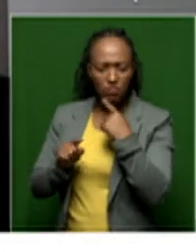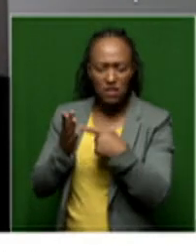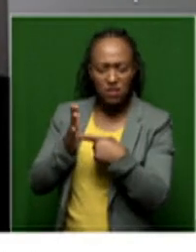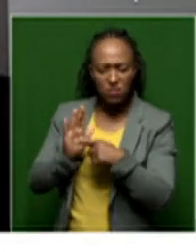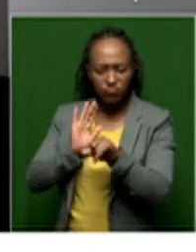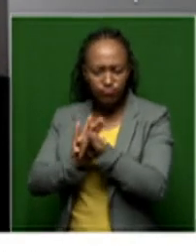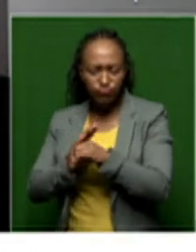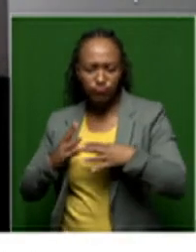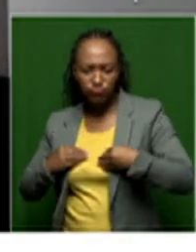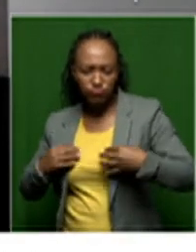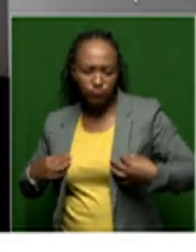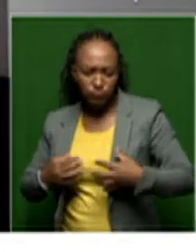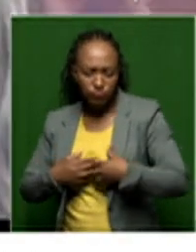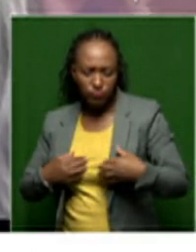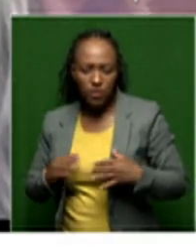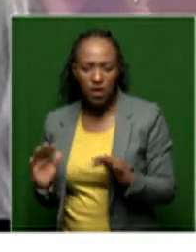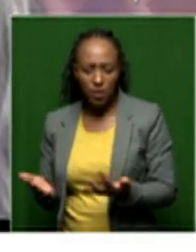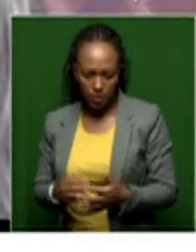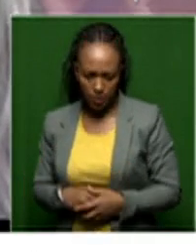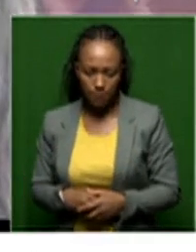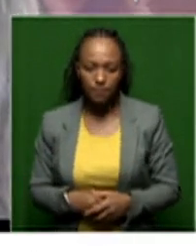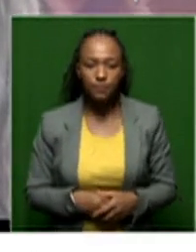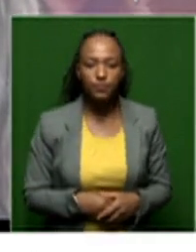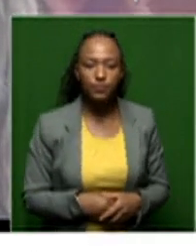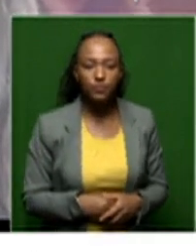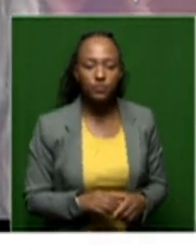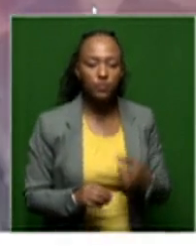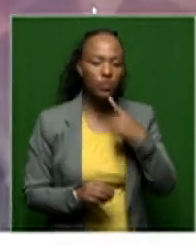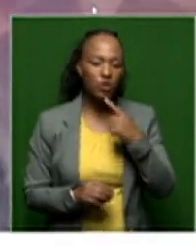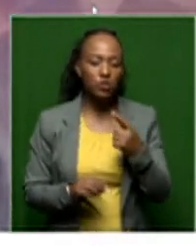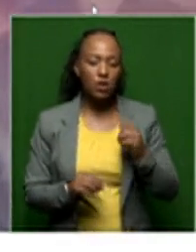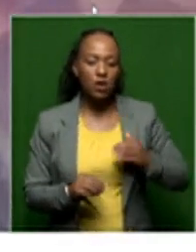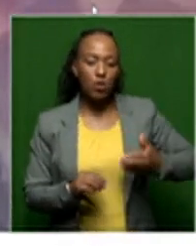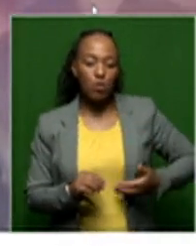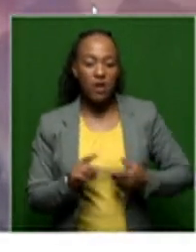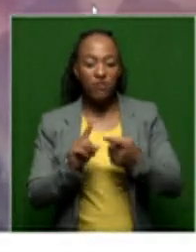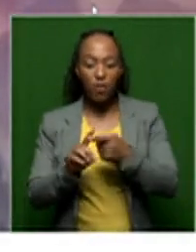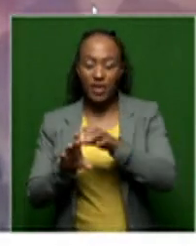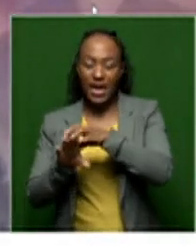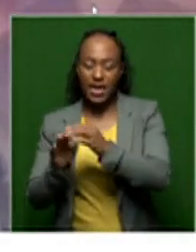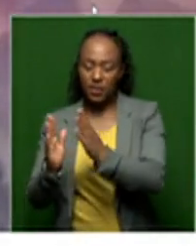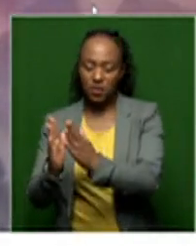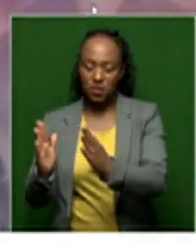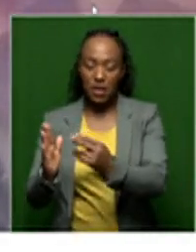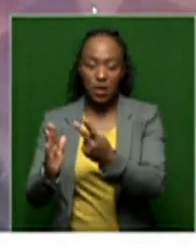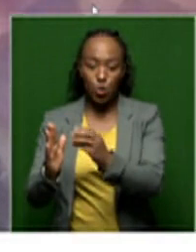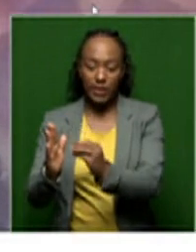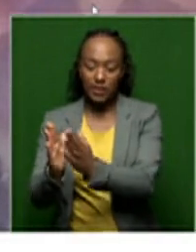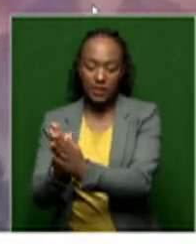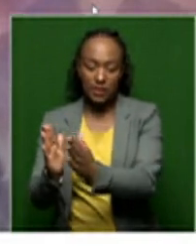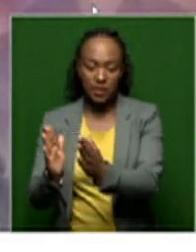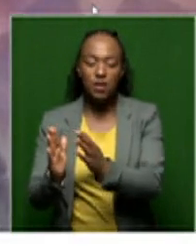about. So as you said, women from the age of 20 need to start examining their